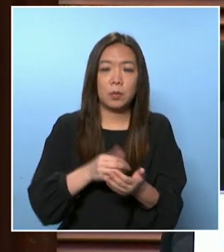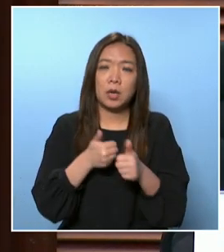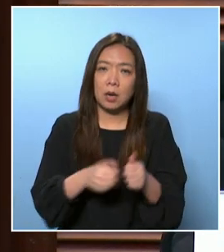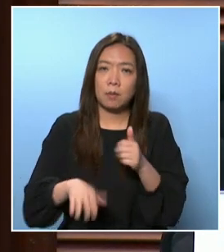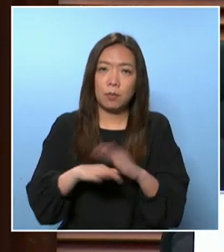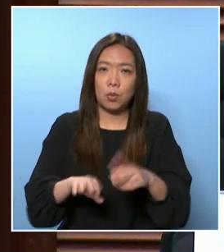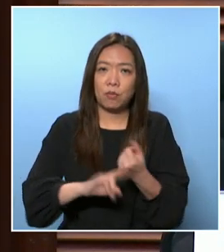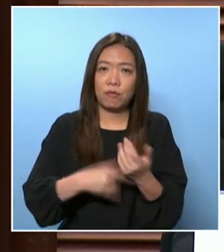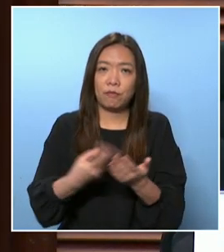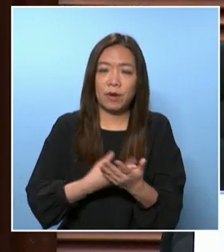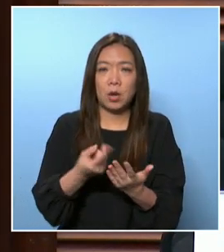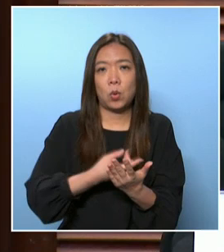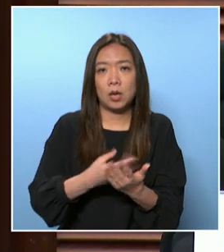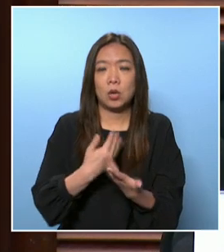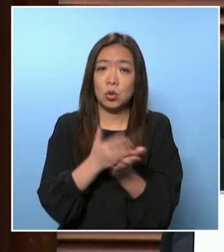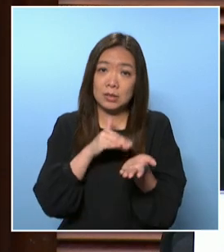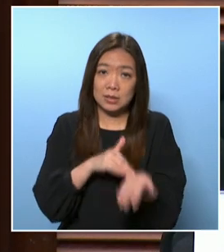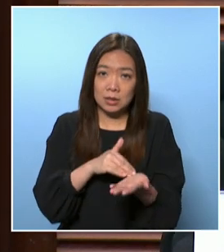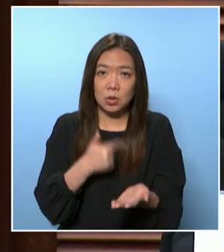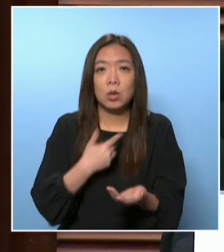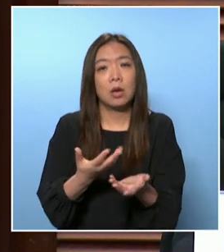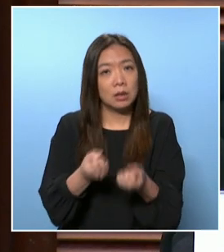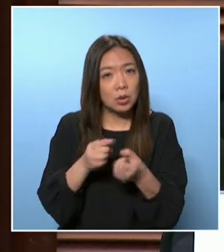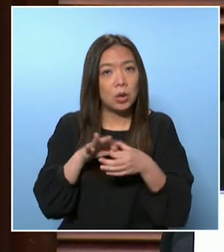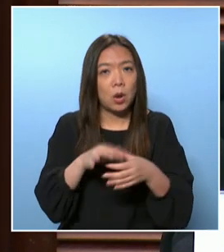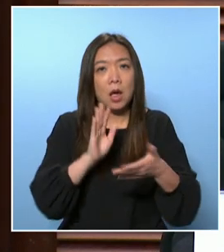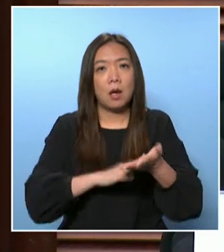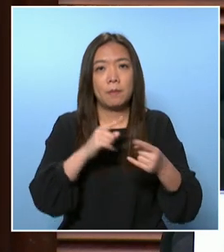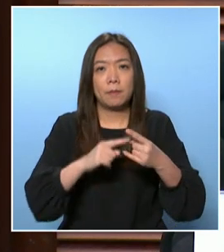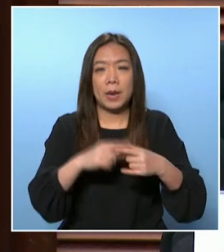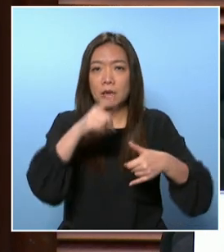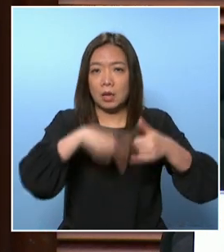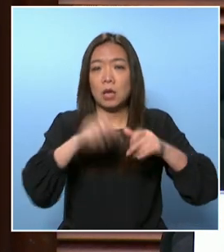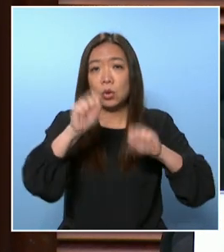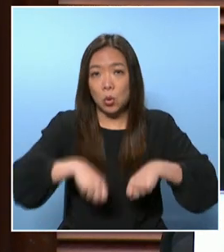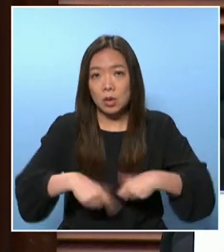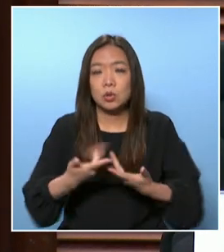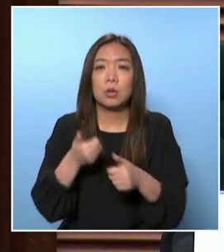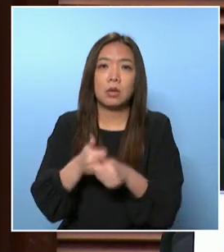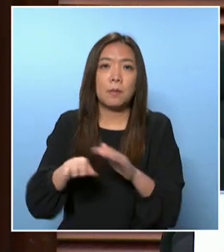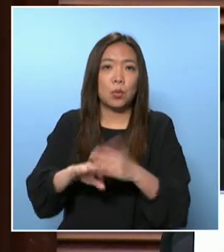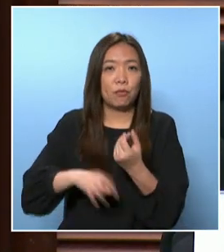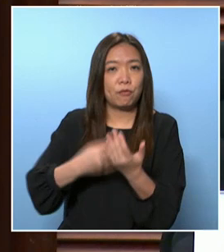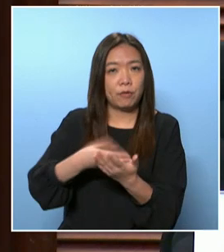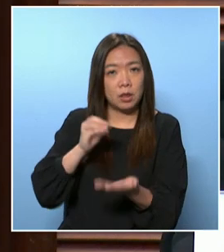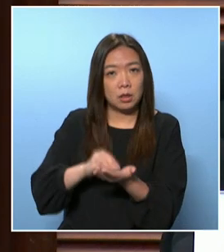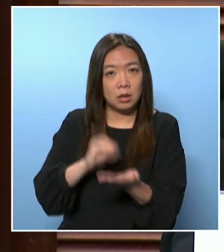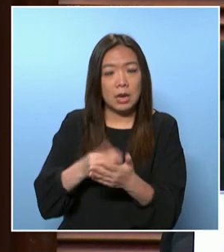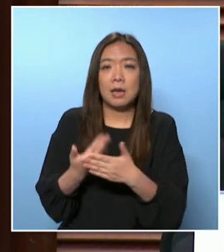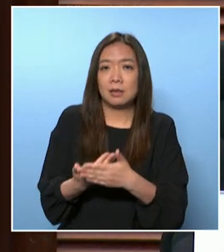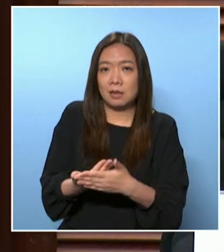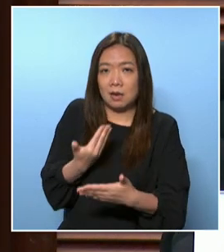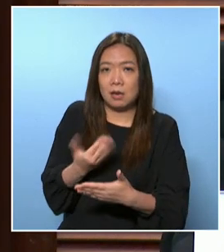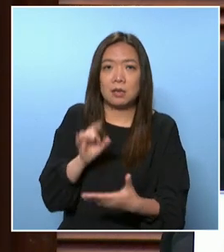of AMD. Under the common law, with any treatment, we need to have the consent of the patient. So under the common